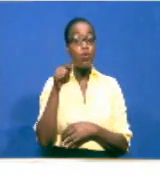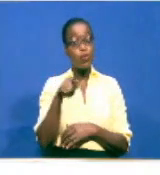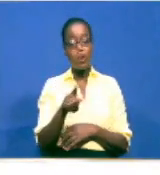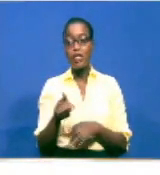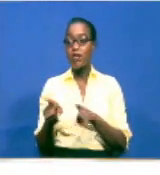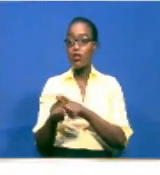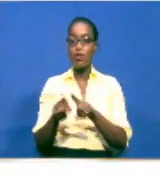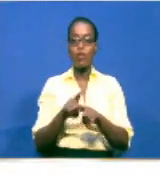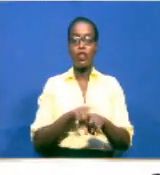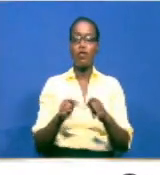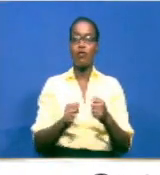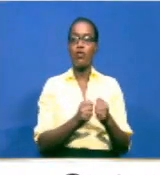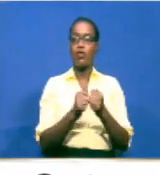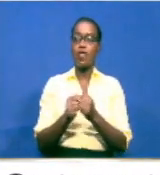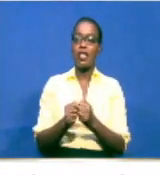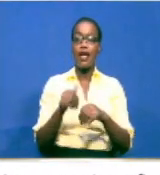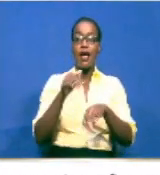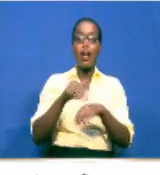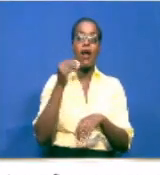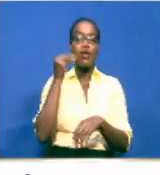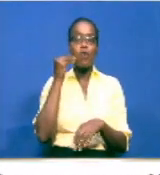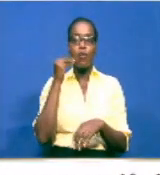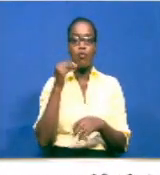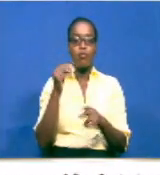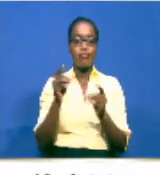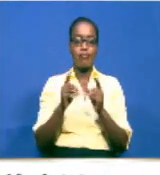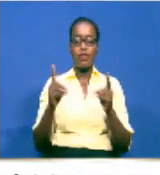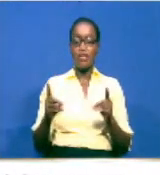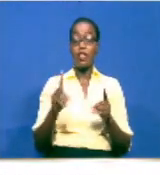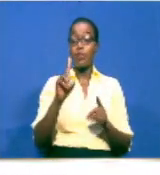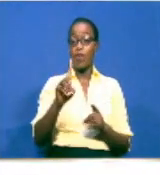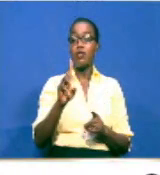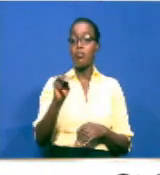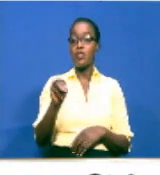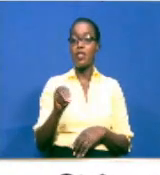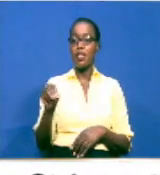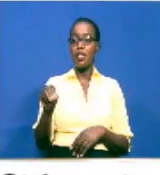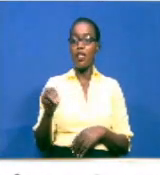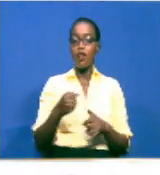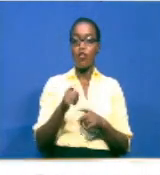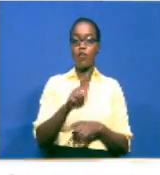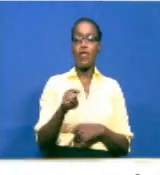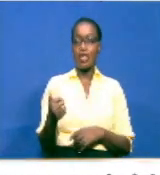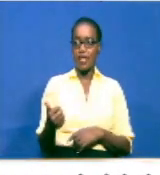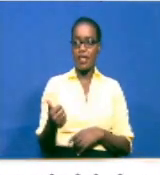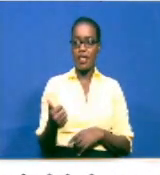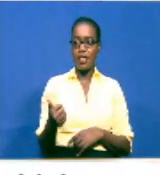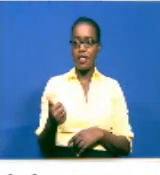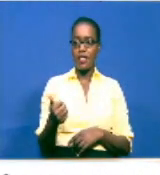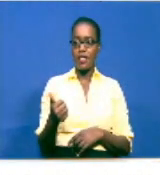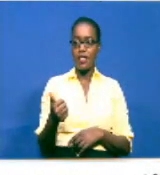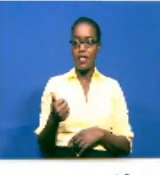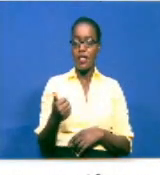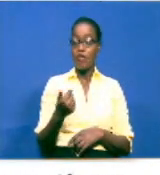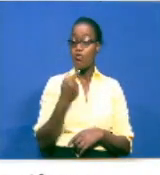are together, even at home, we are supposed to keep a distance of 1 meter from each other, so that anyone